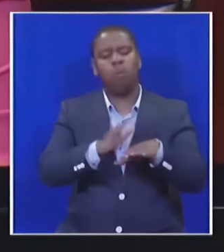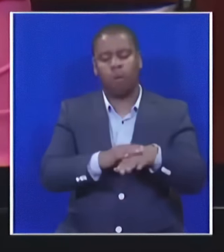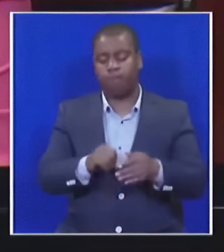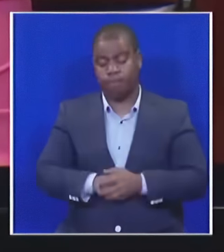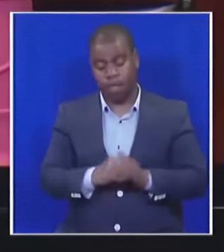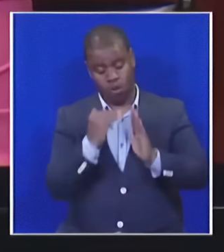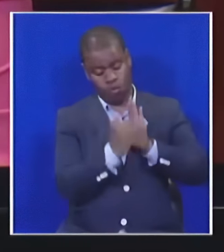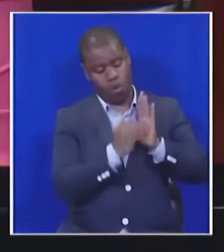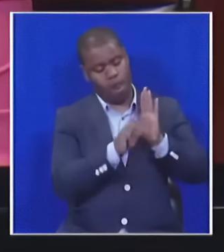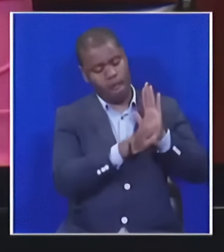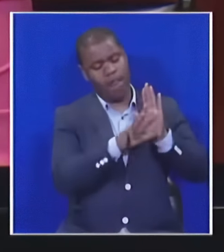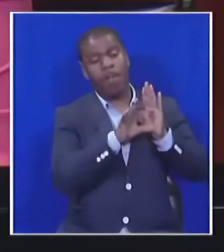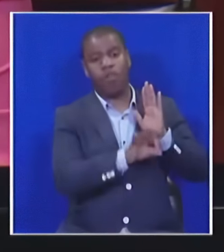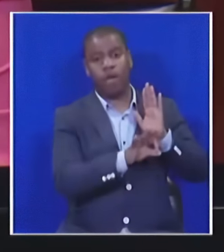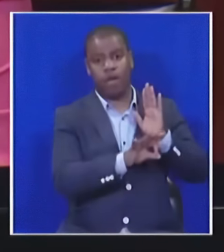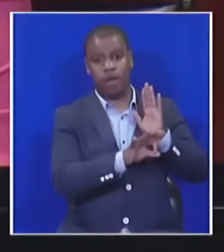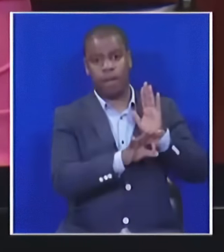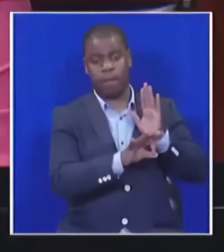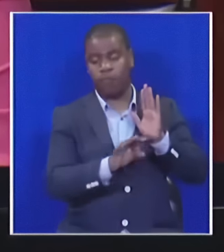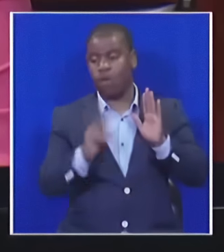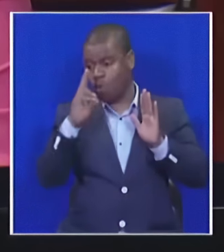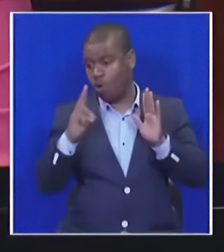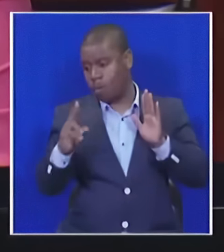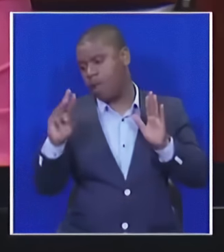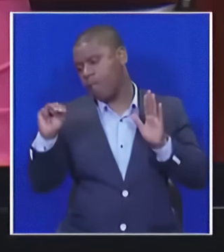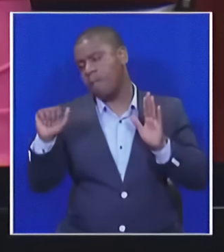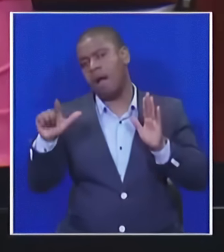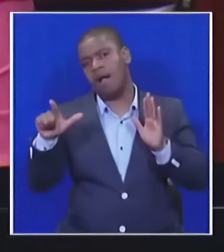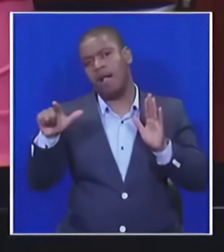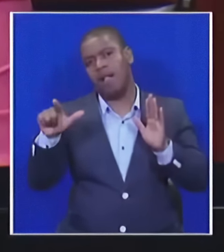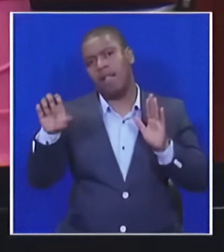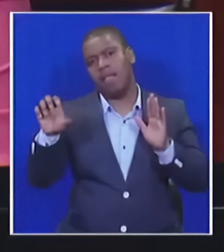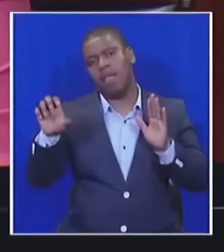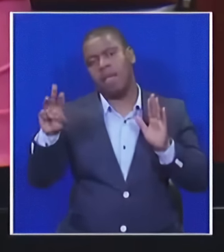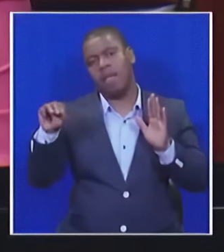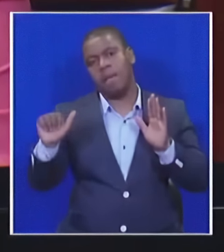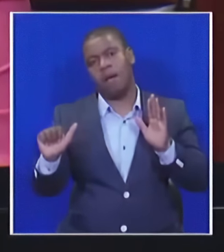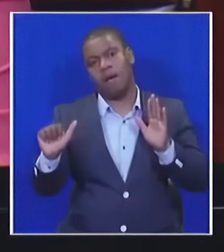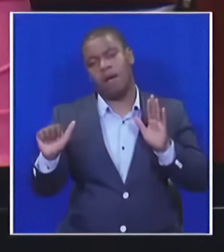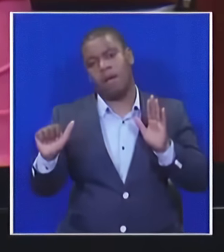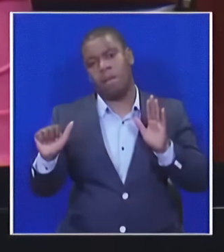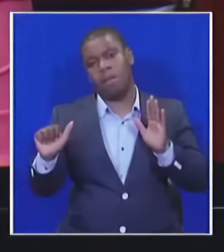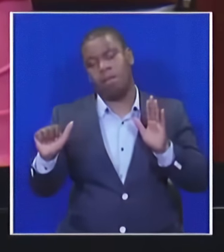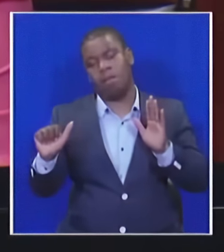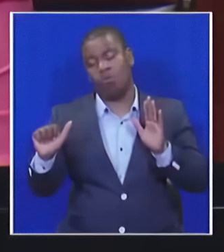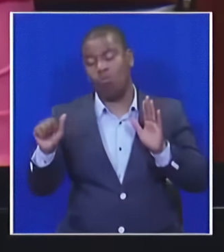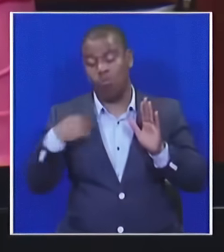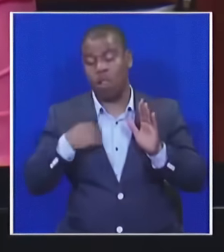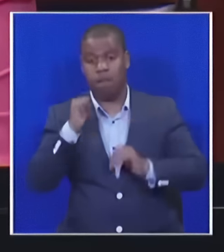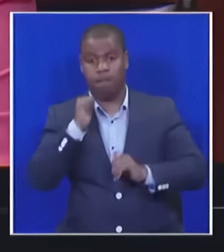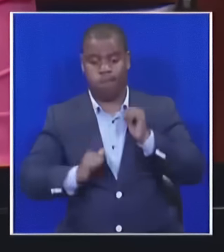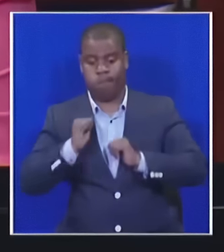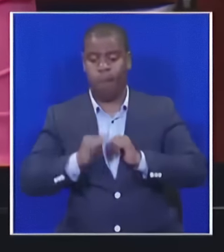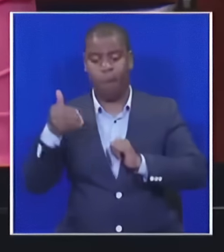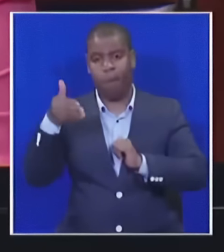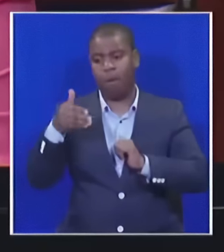93, Honorable Malema will act for Honorable Shibambo, who is absent from the